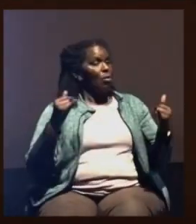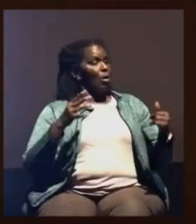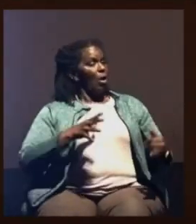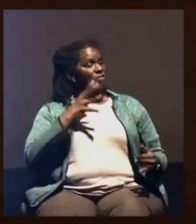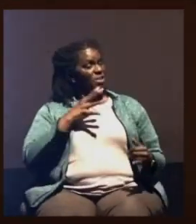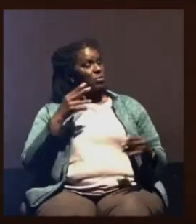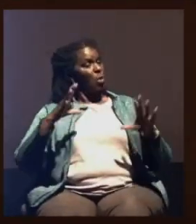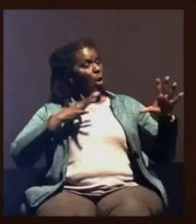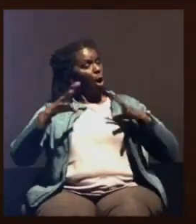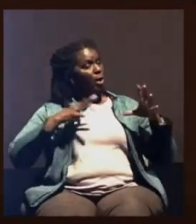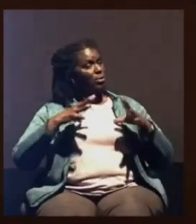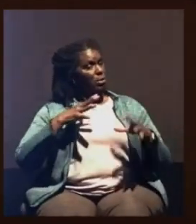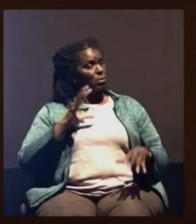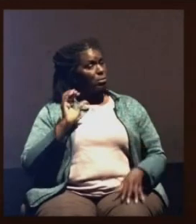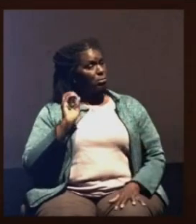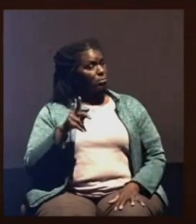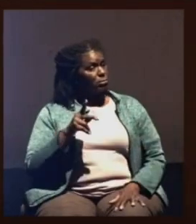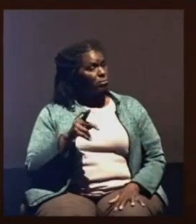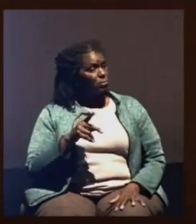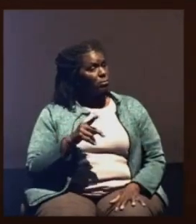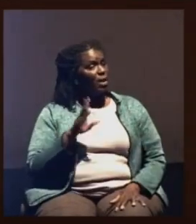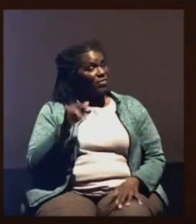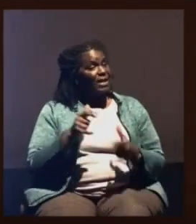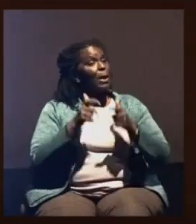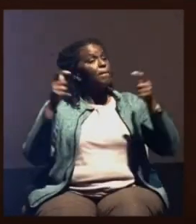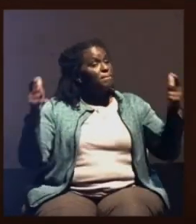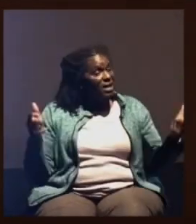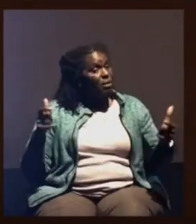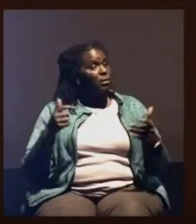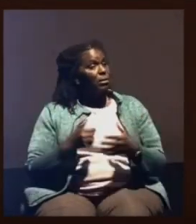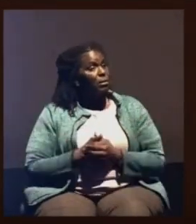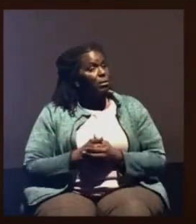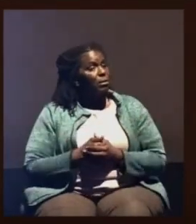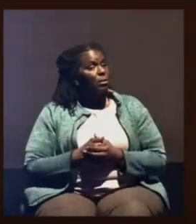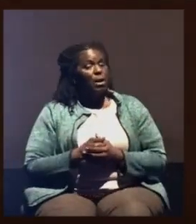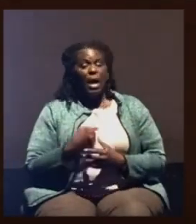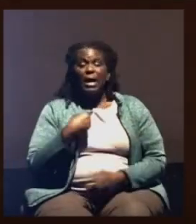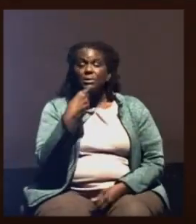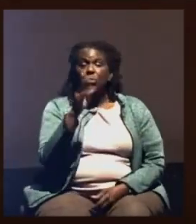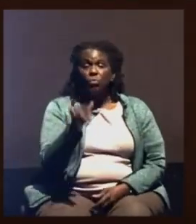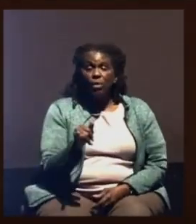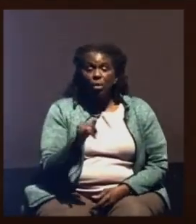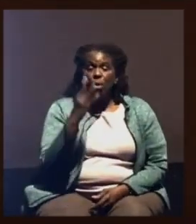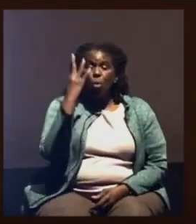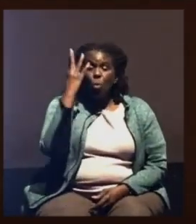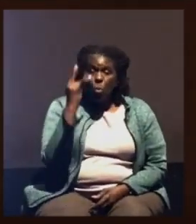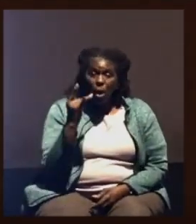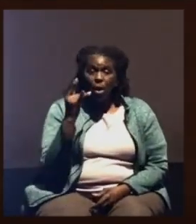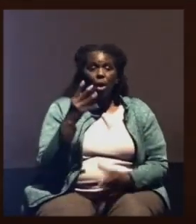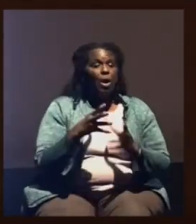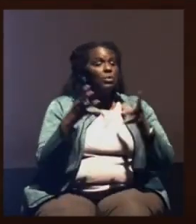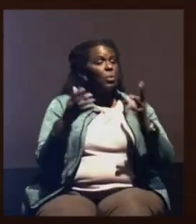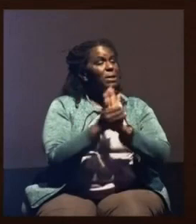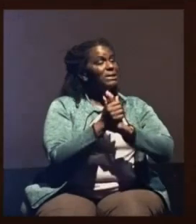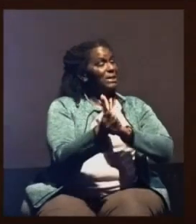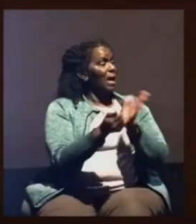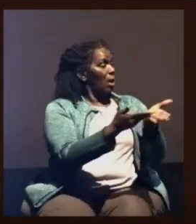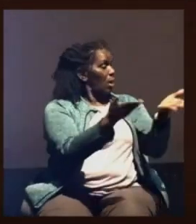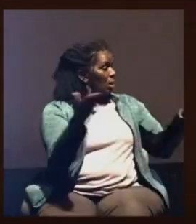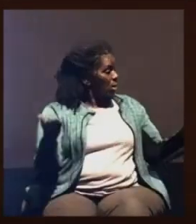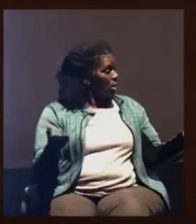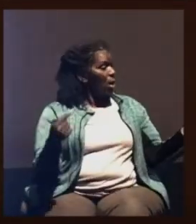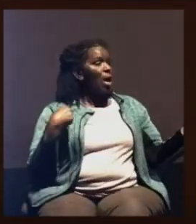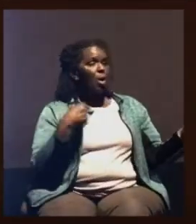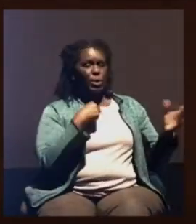is MLK Day. That's huge. And so the reason I said that is because there's so much talent out there, and we've